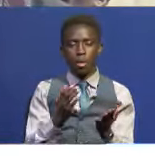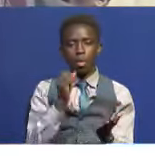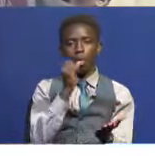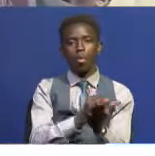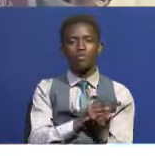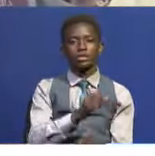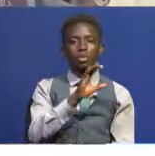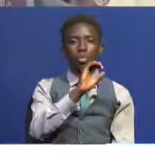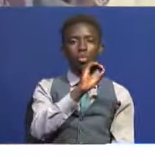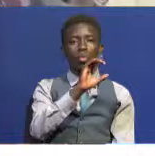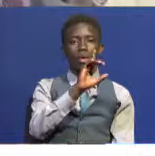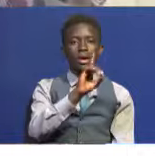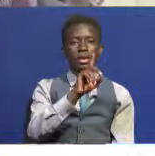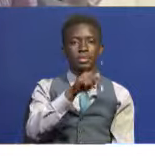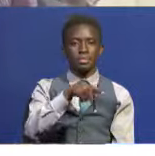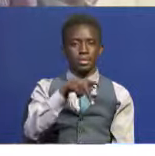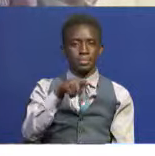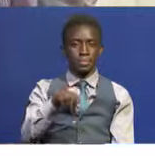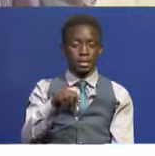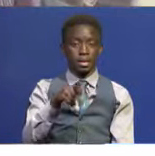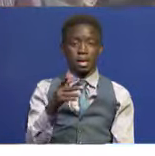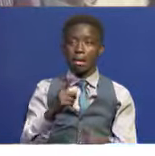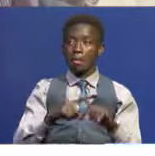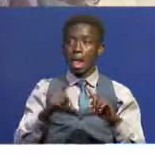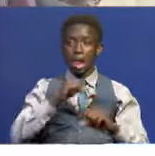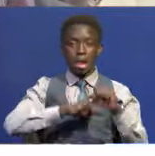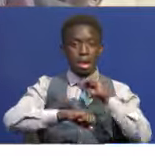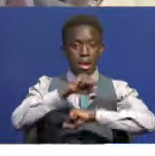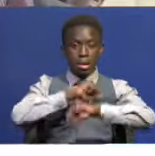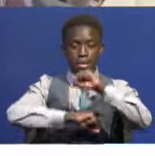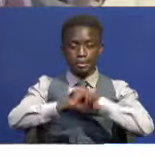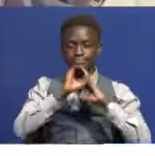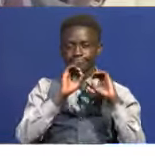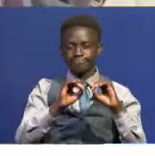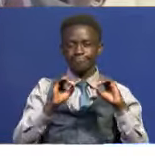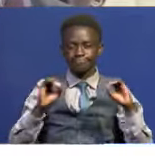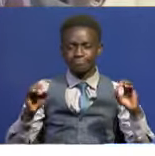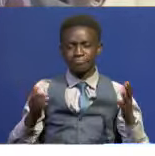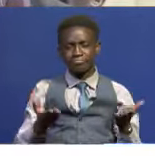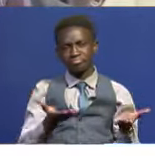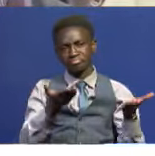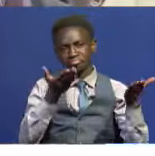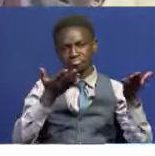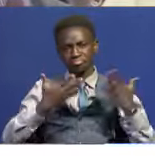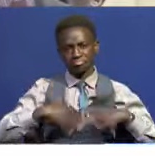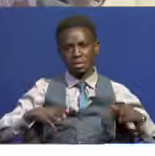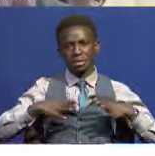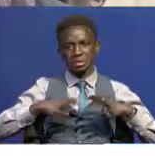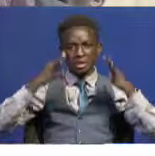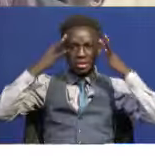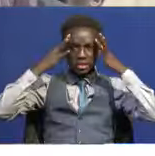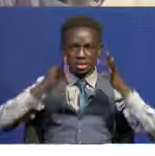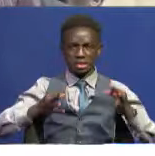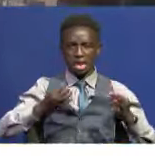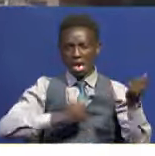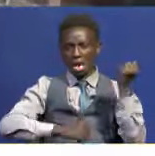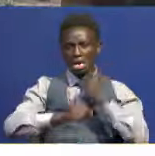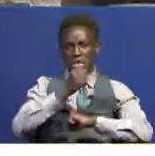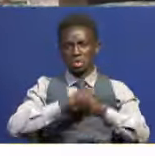Na kwa sababu haijachukuliwa any action. These people wameamua they can do whatever they want because hakuna mali naweza